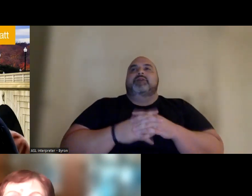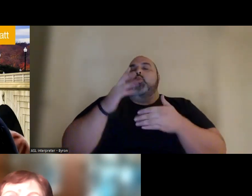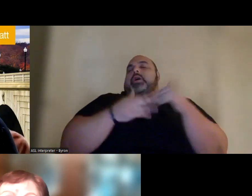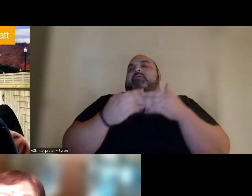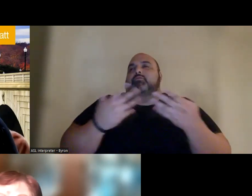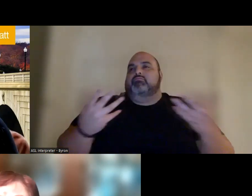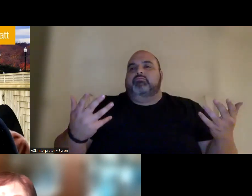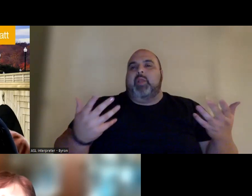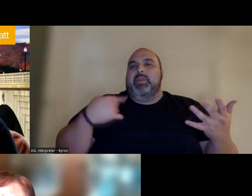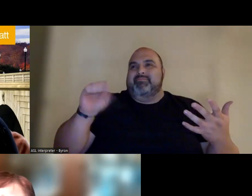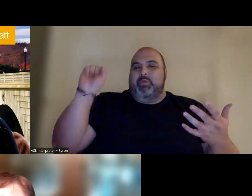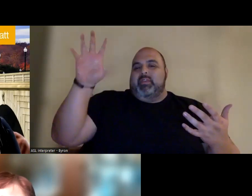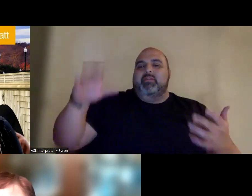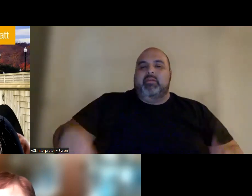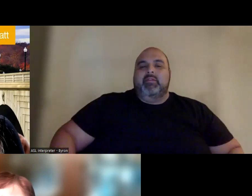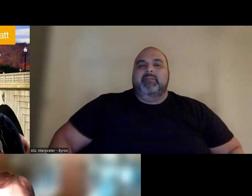Just wanted to put that out there.